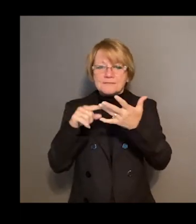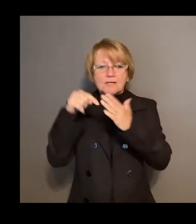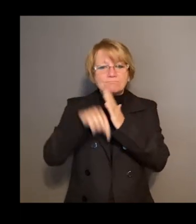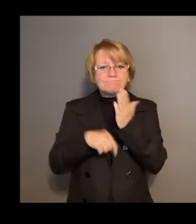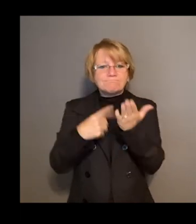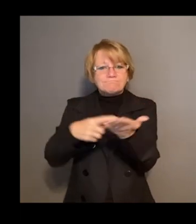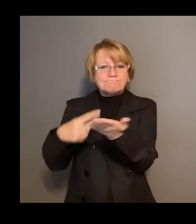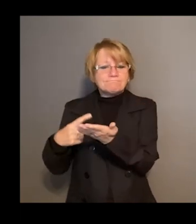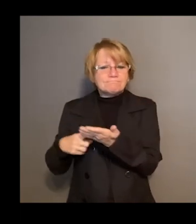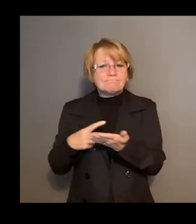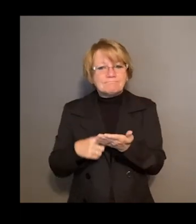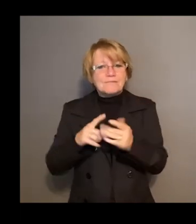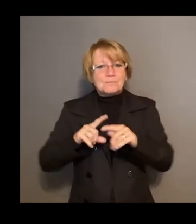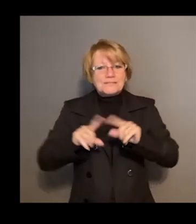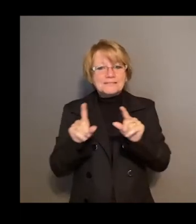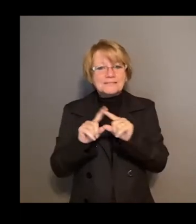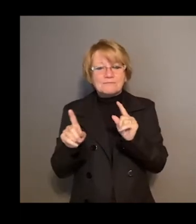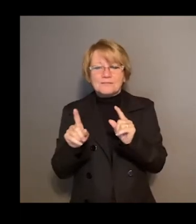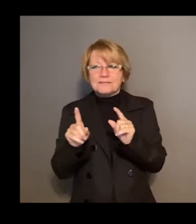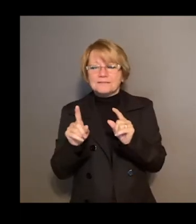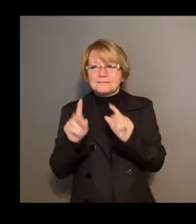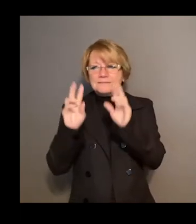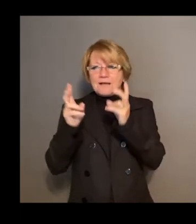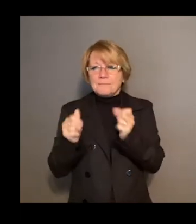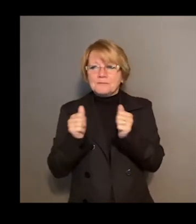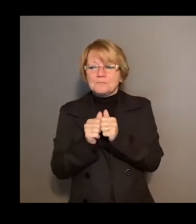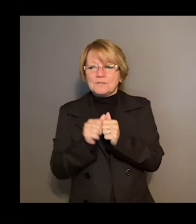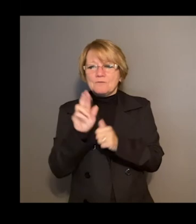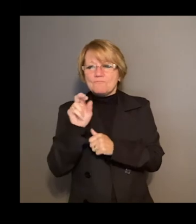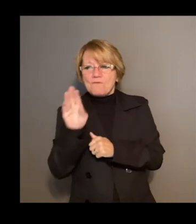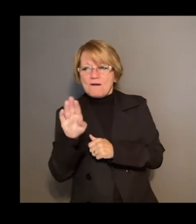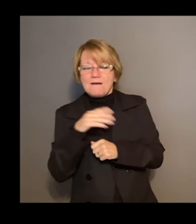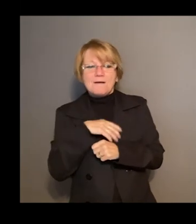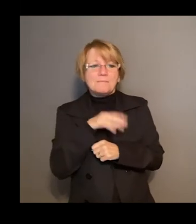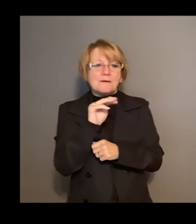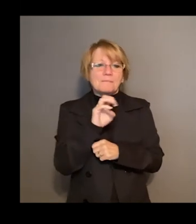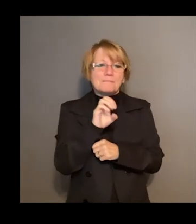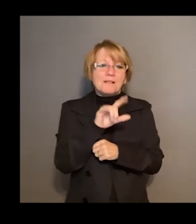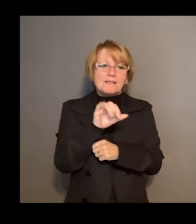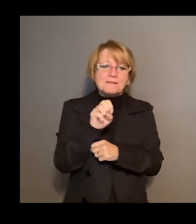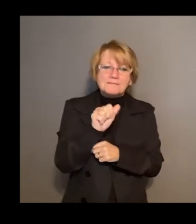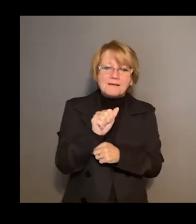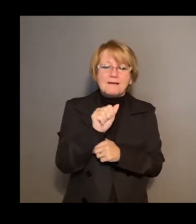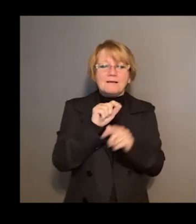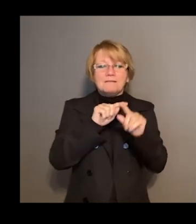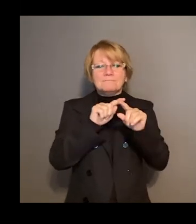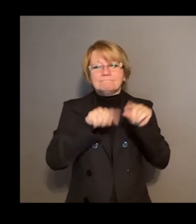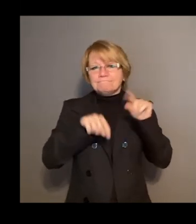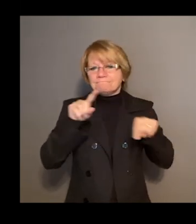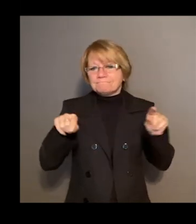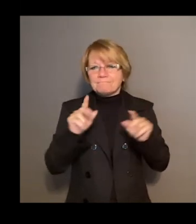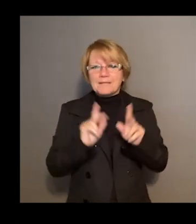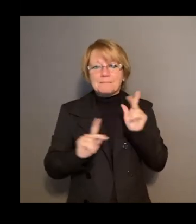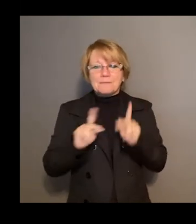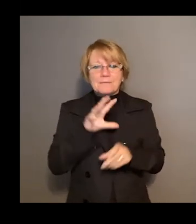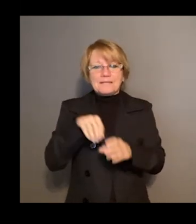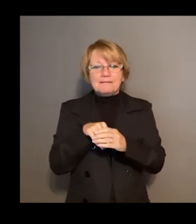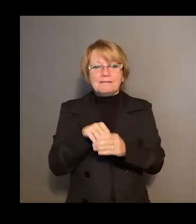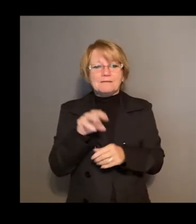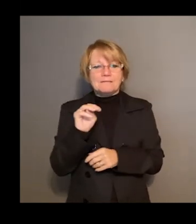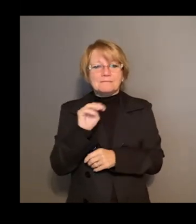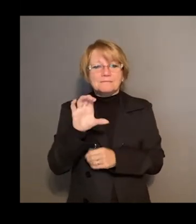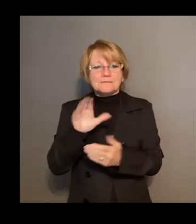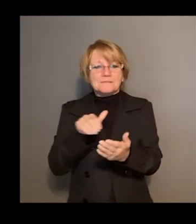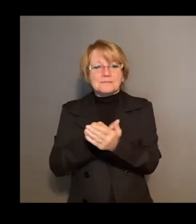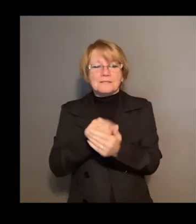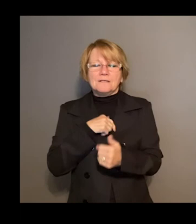having these in-depth discussions about different topics with both Rob, Melissa, and other people at the center. And